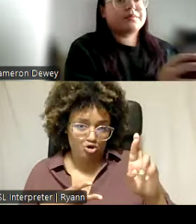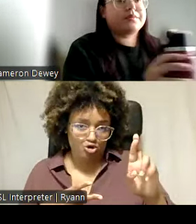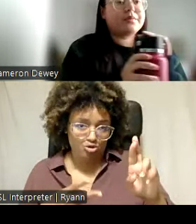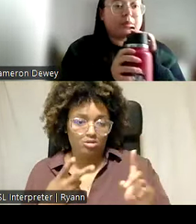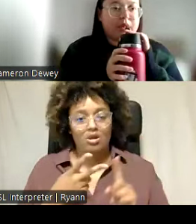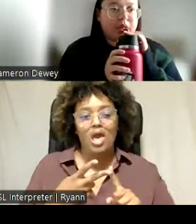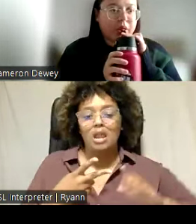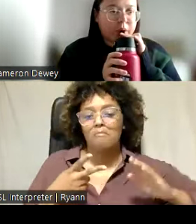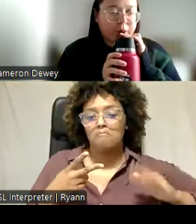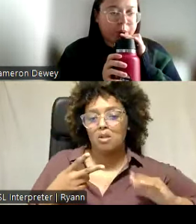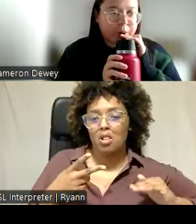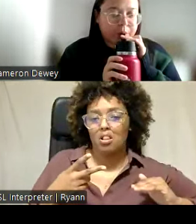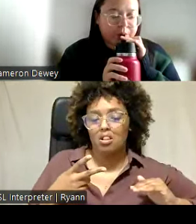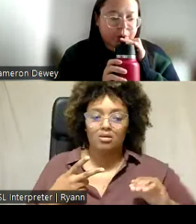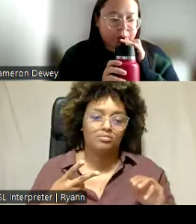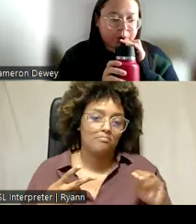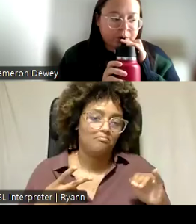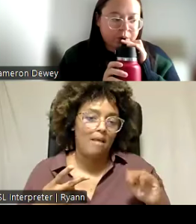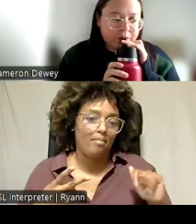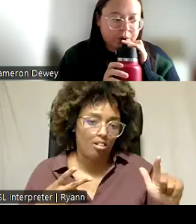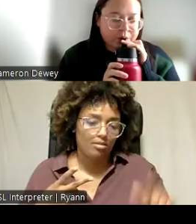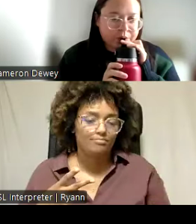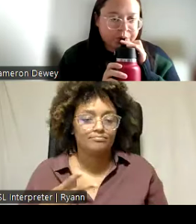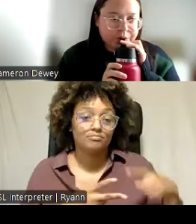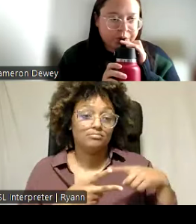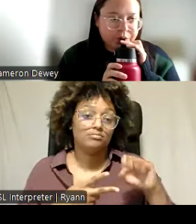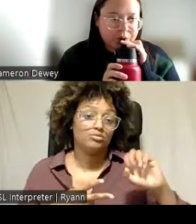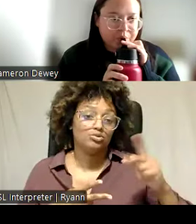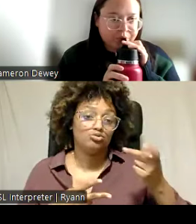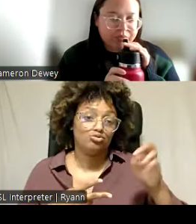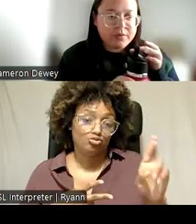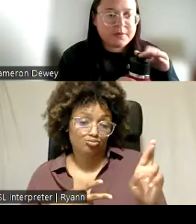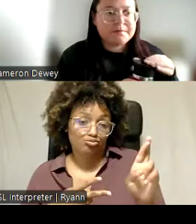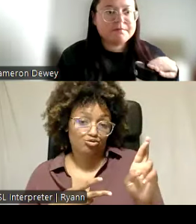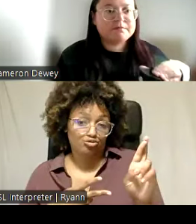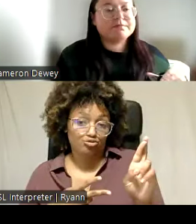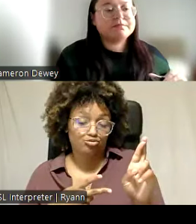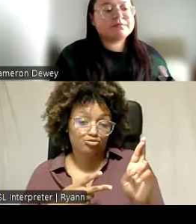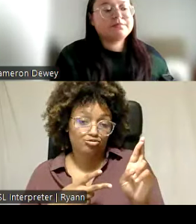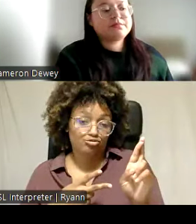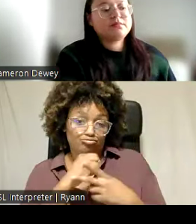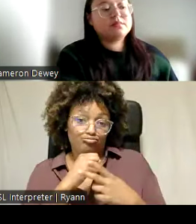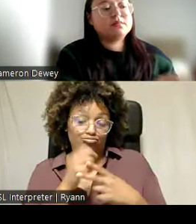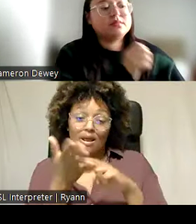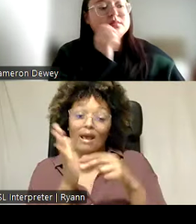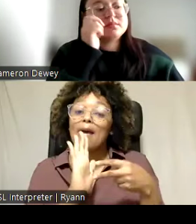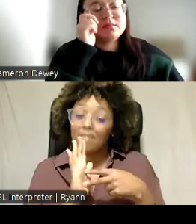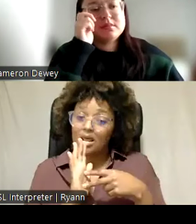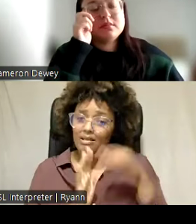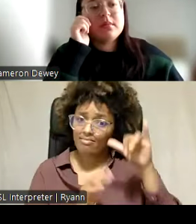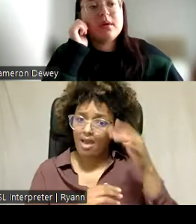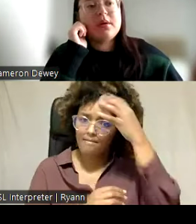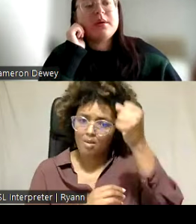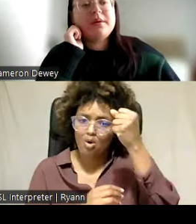encoding is the second. Super encoding occurs when you remember something very well, and this can